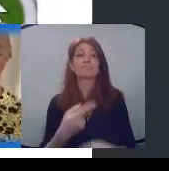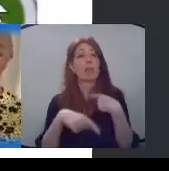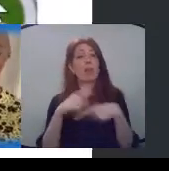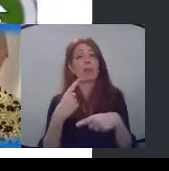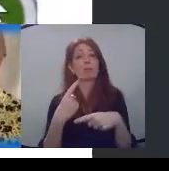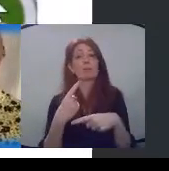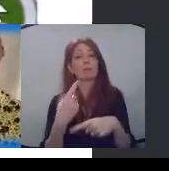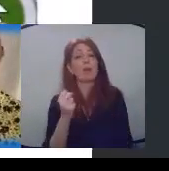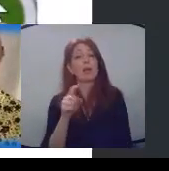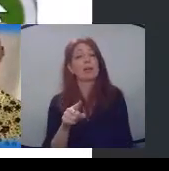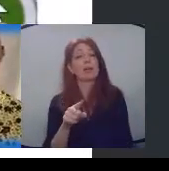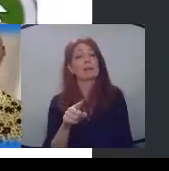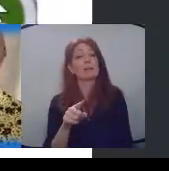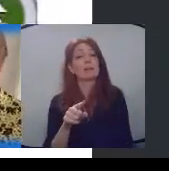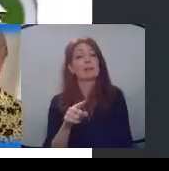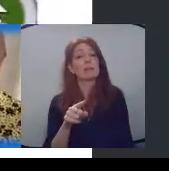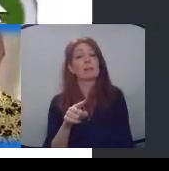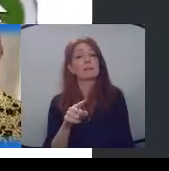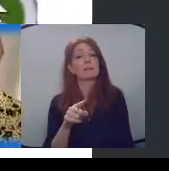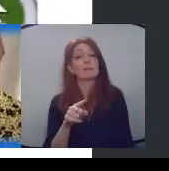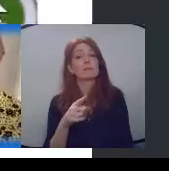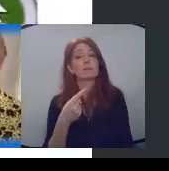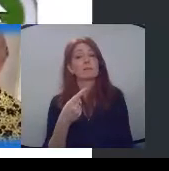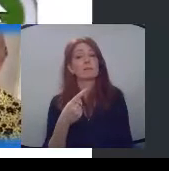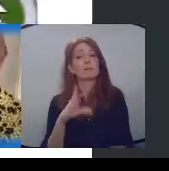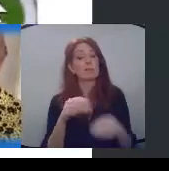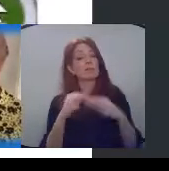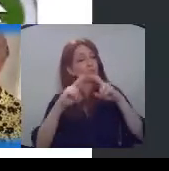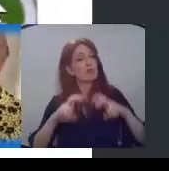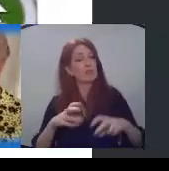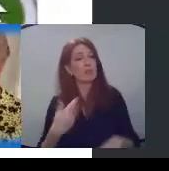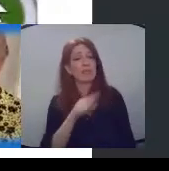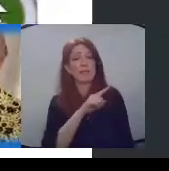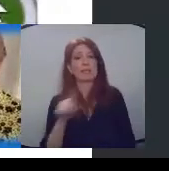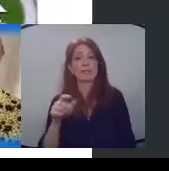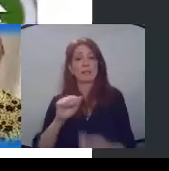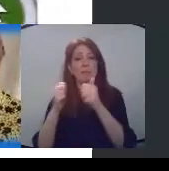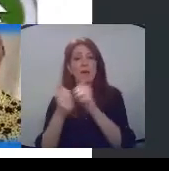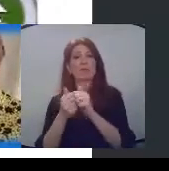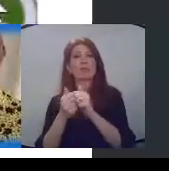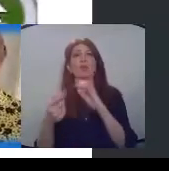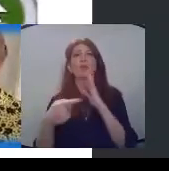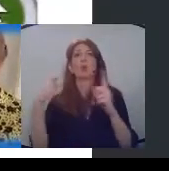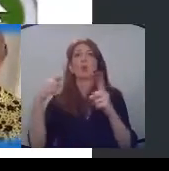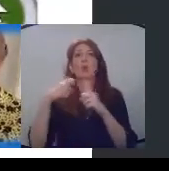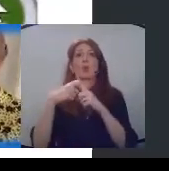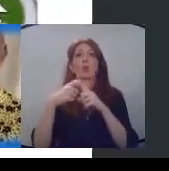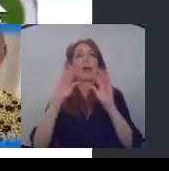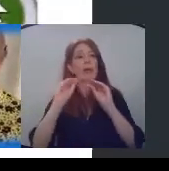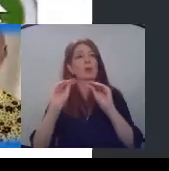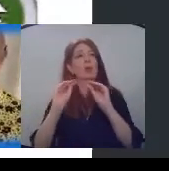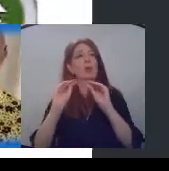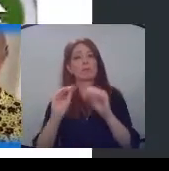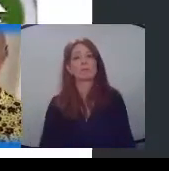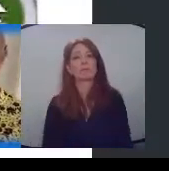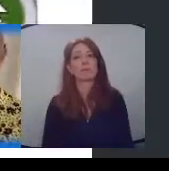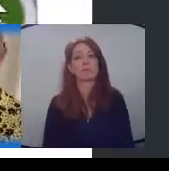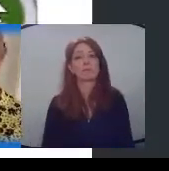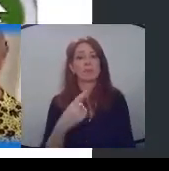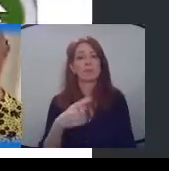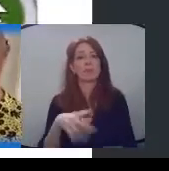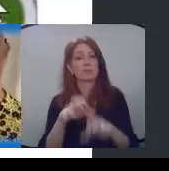did a thought piece, or we did some research with our great partners, UK Coaching, you saw Emma earlier, and Streak Games, and